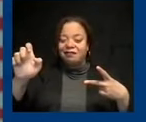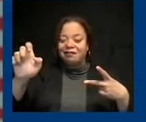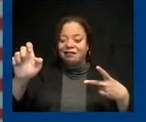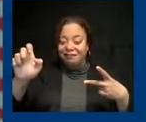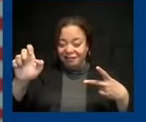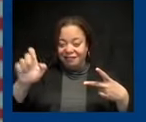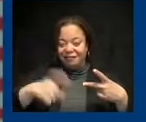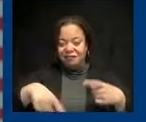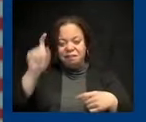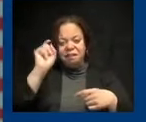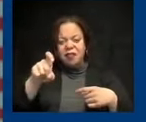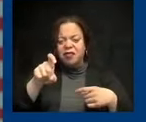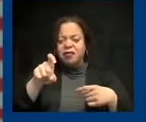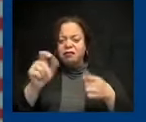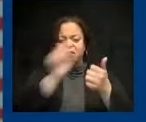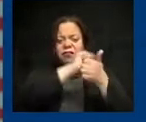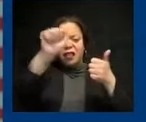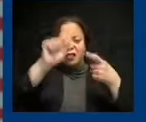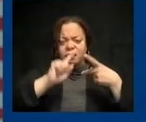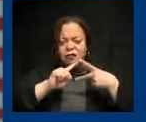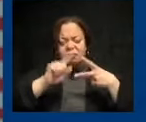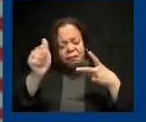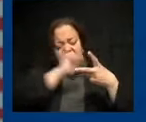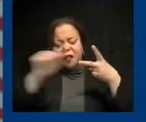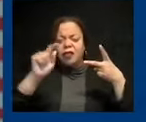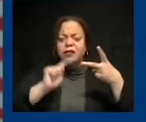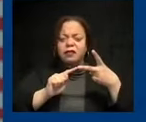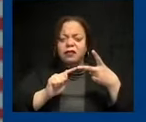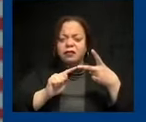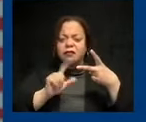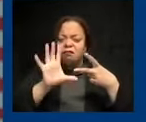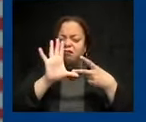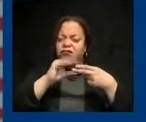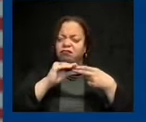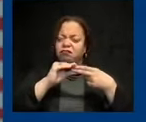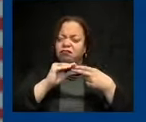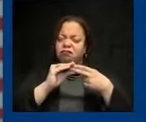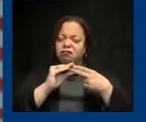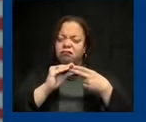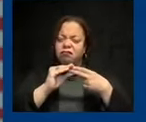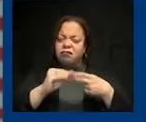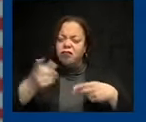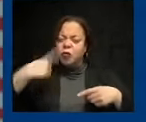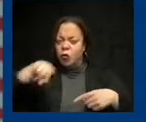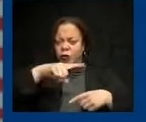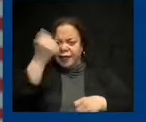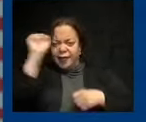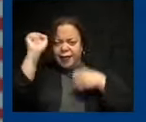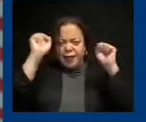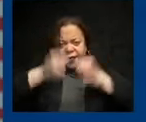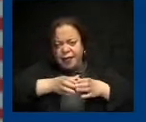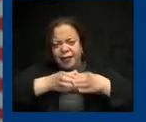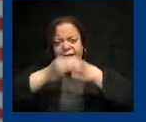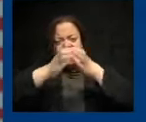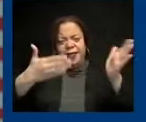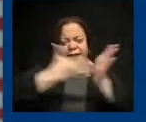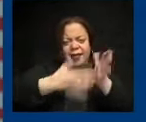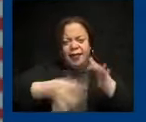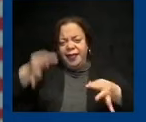And while we continue to protest and litigate, we must show up and vote, and that's right, get in some good